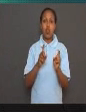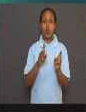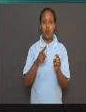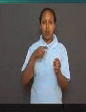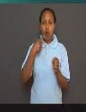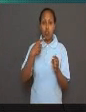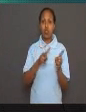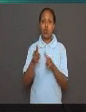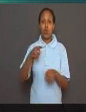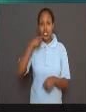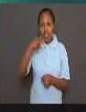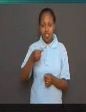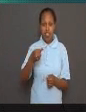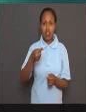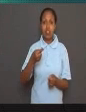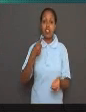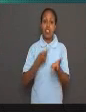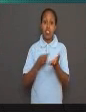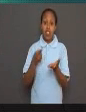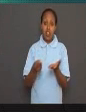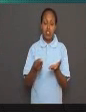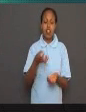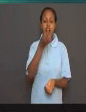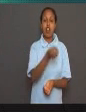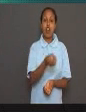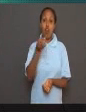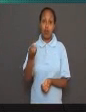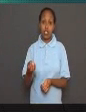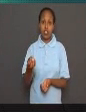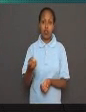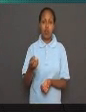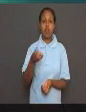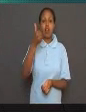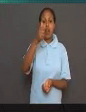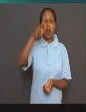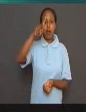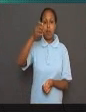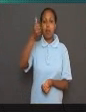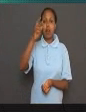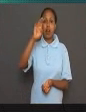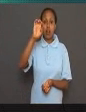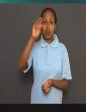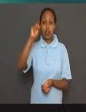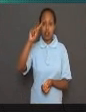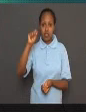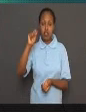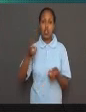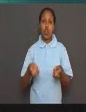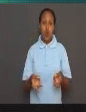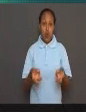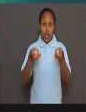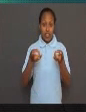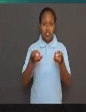also say that an object's apparent weight is